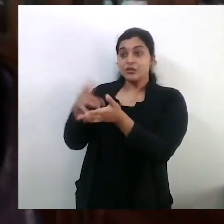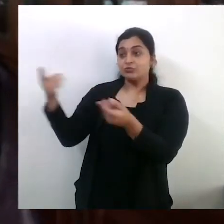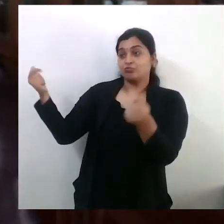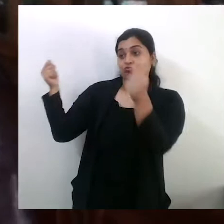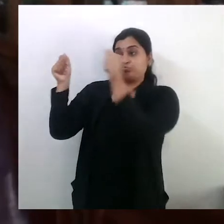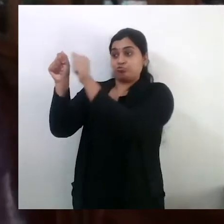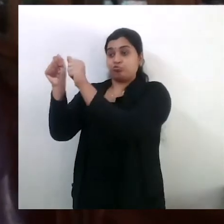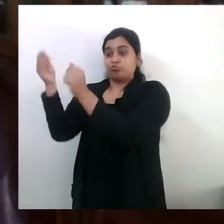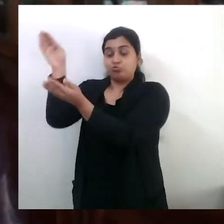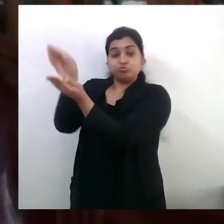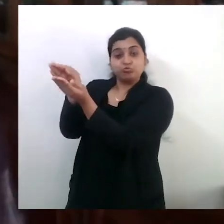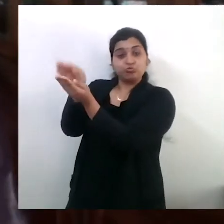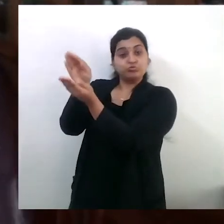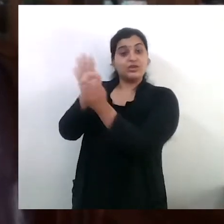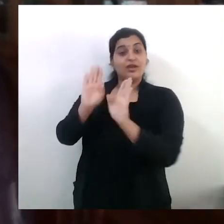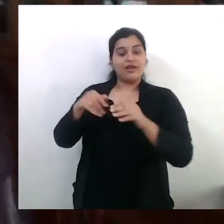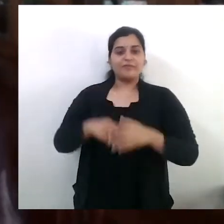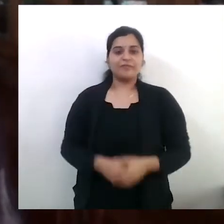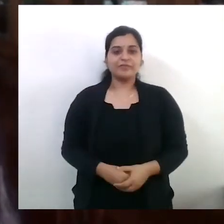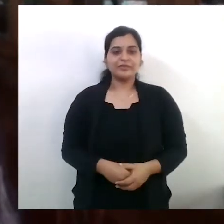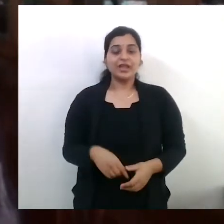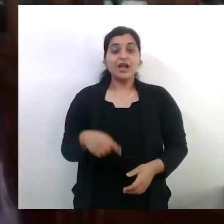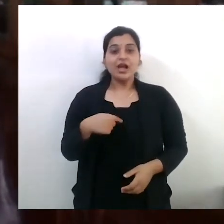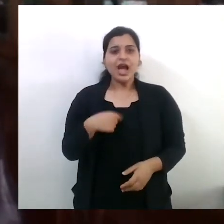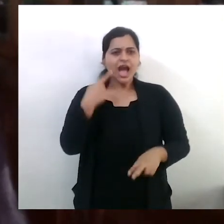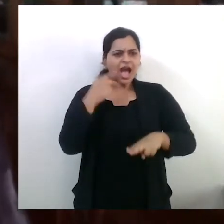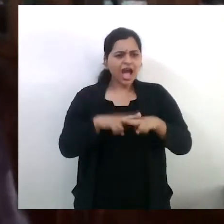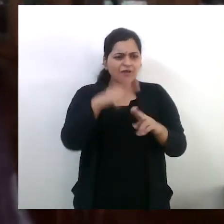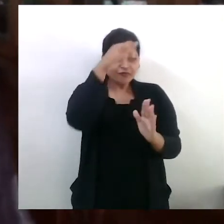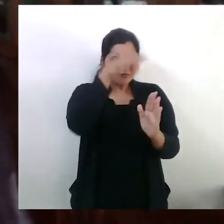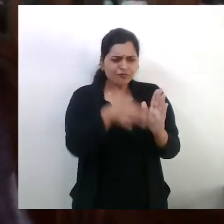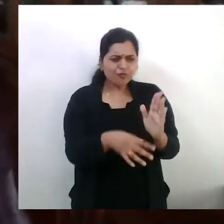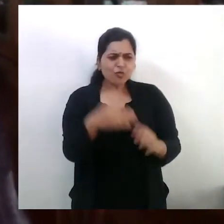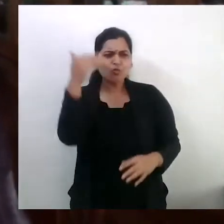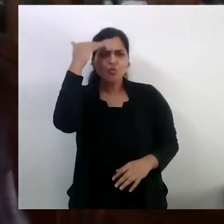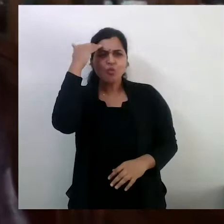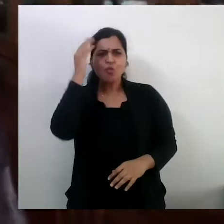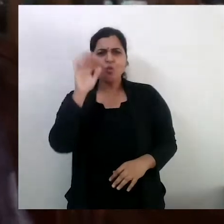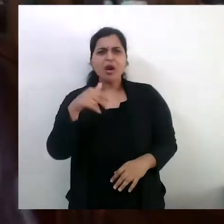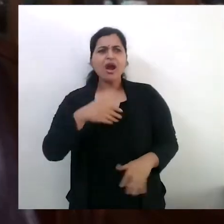for what we did beautifully in weaves, you can't go to today's